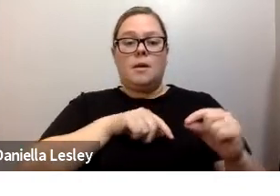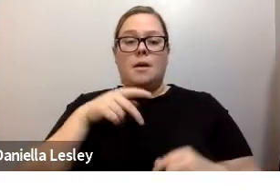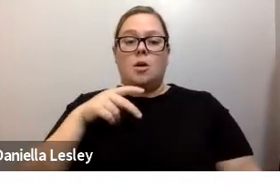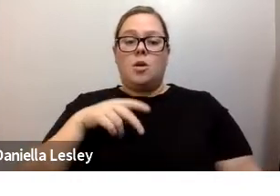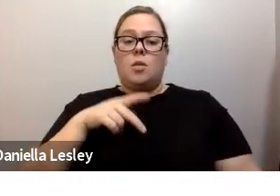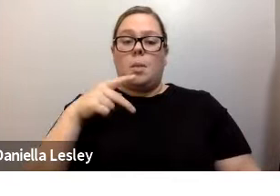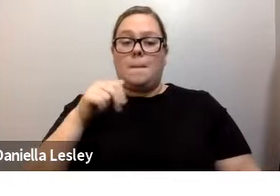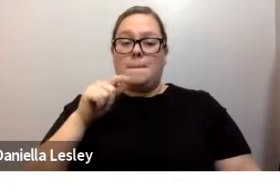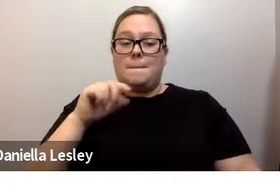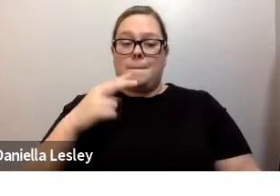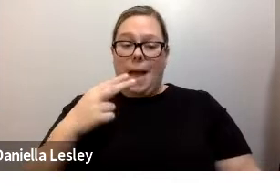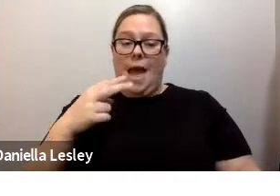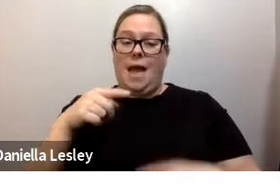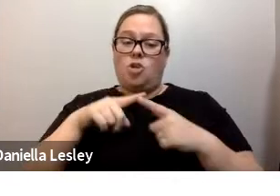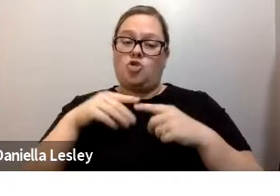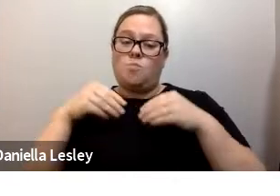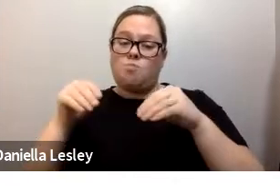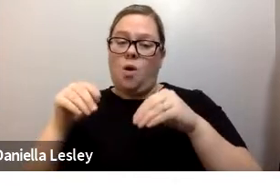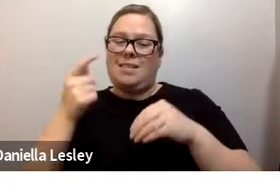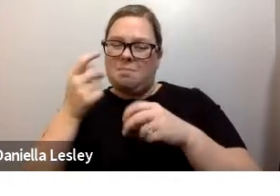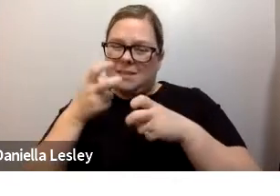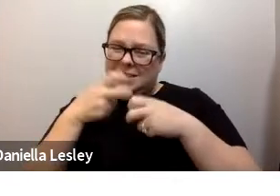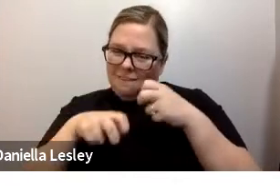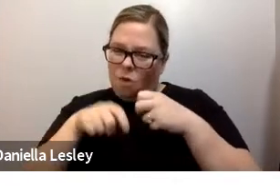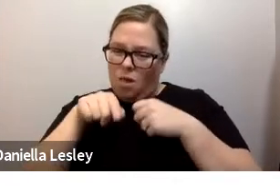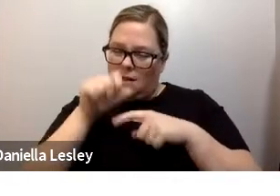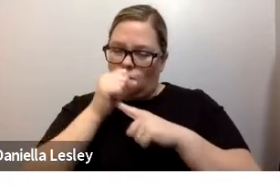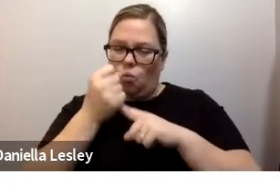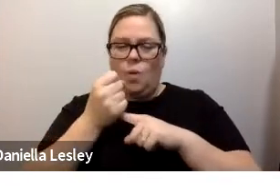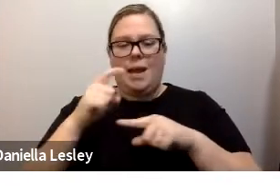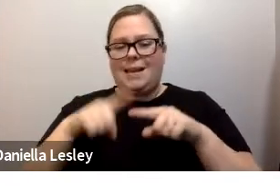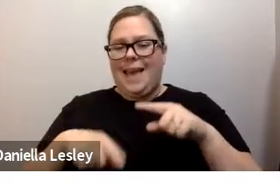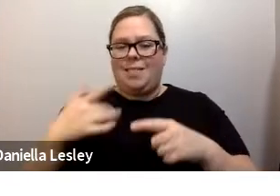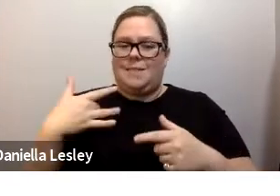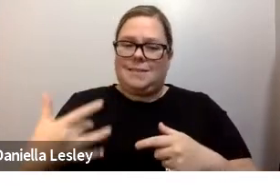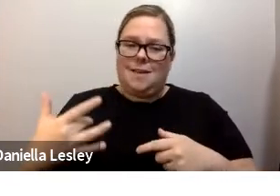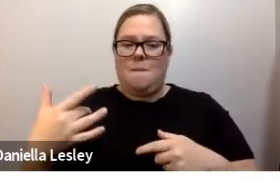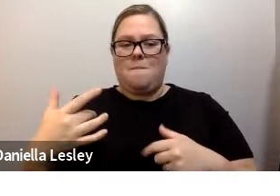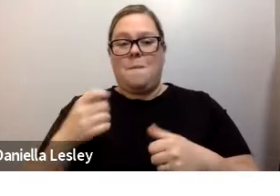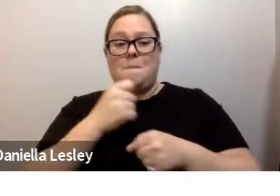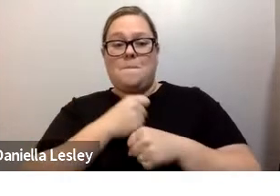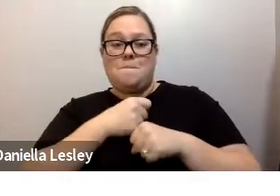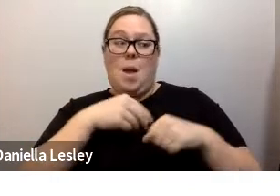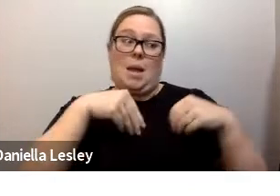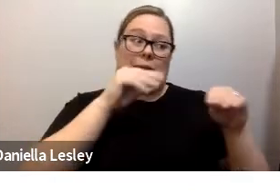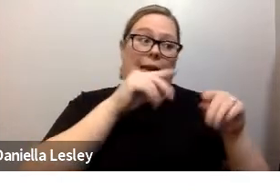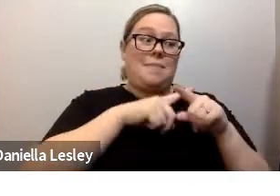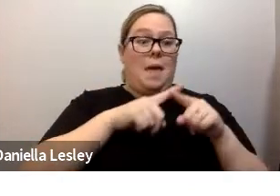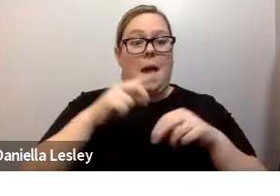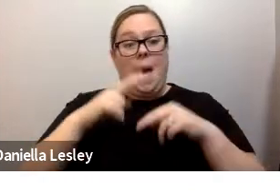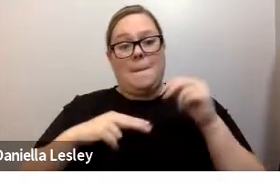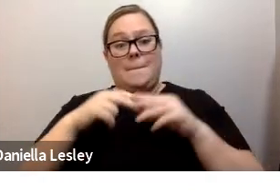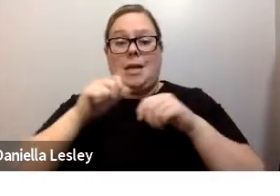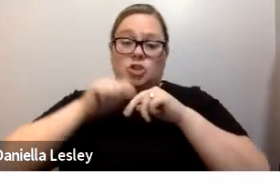market is a little more difficult in this scenario. We can't do your traditional make a sale and then build a product and then ship